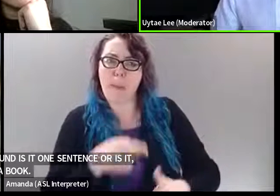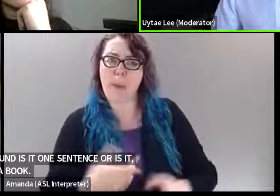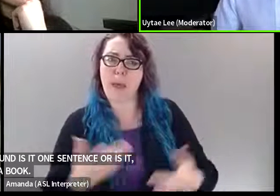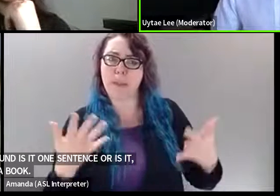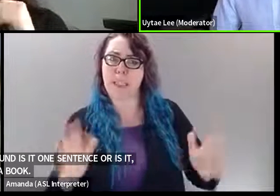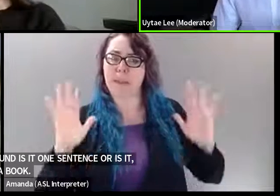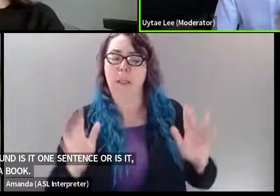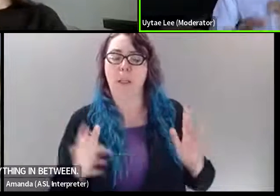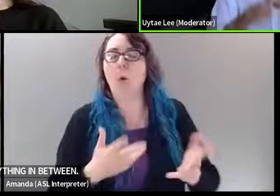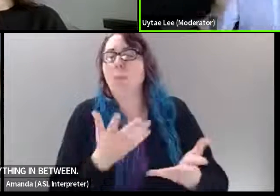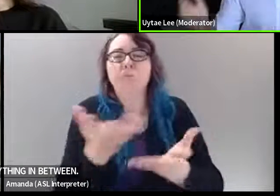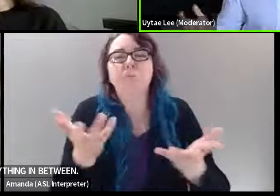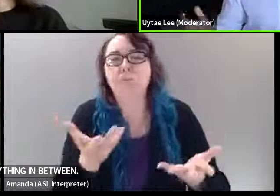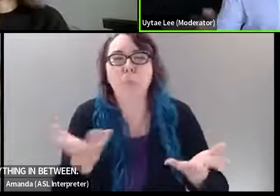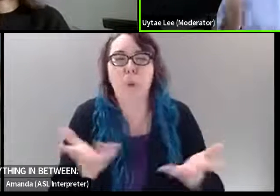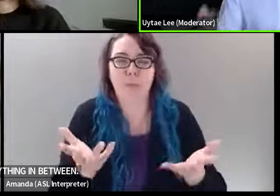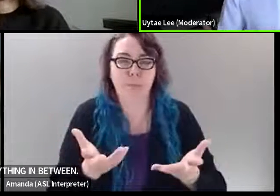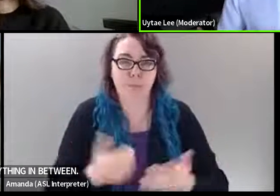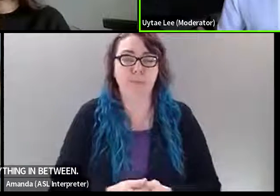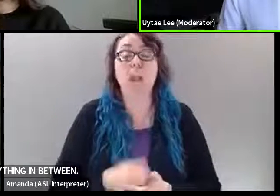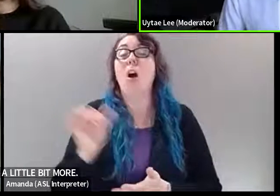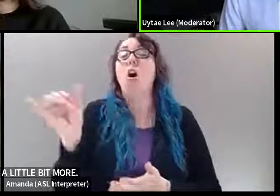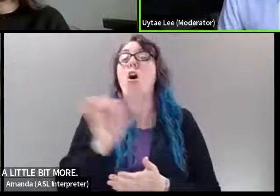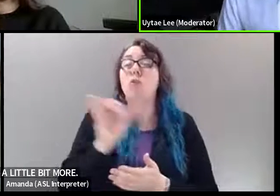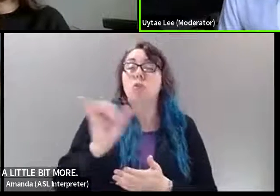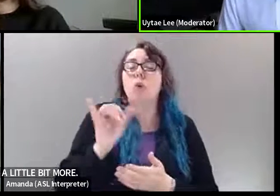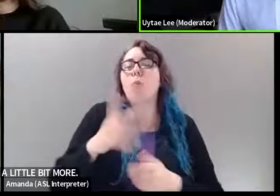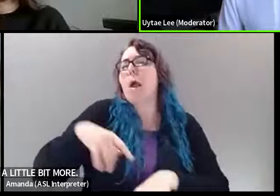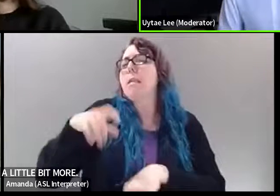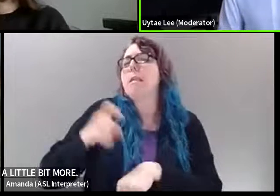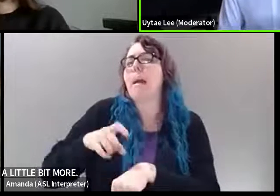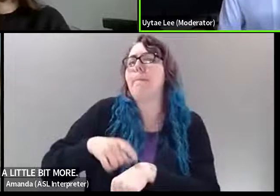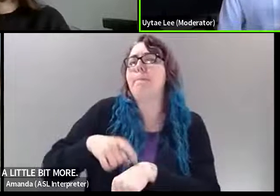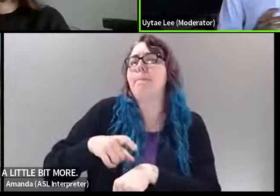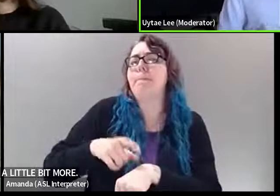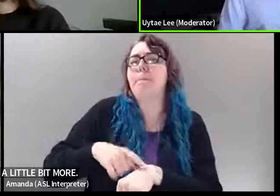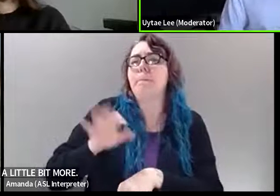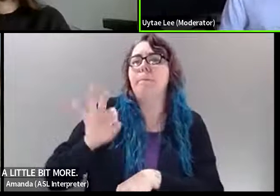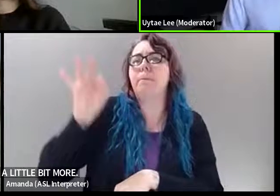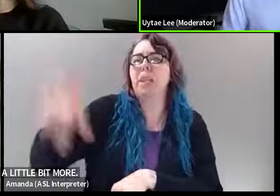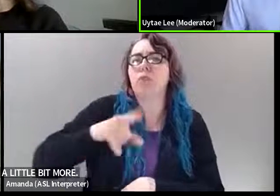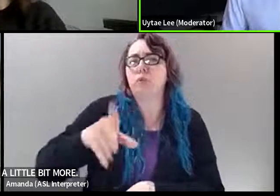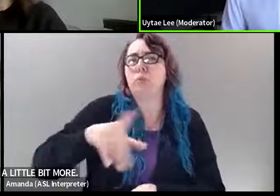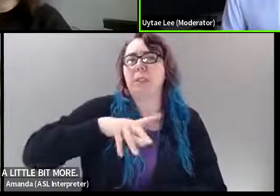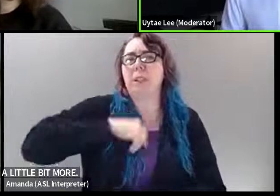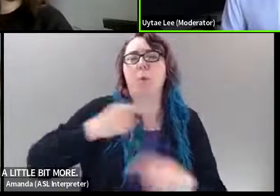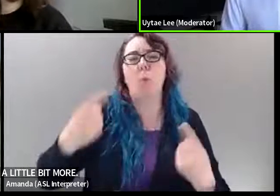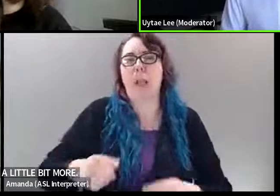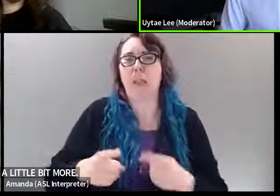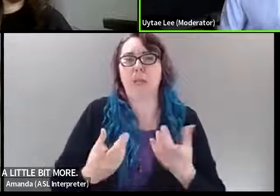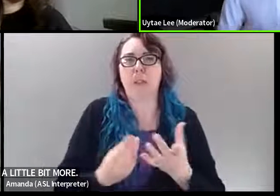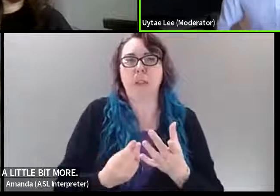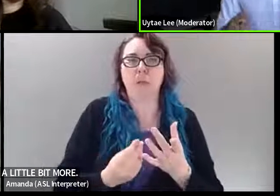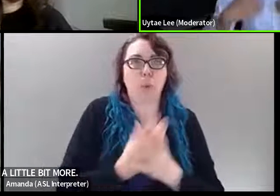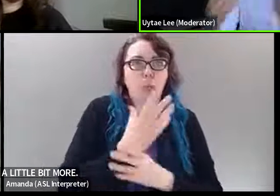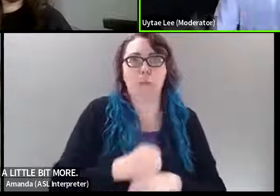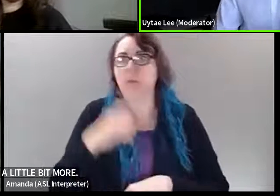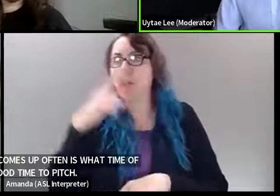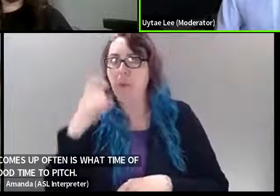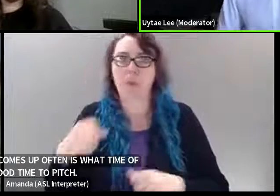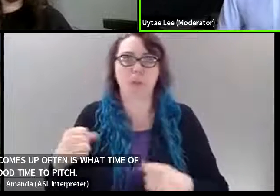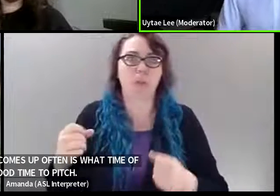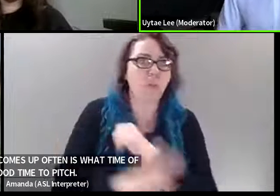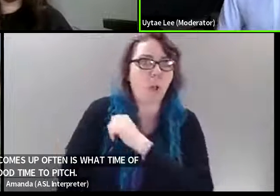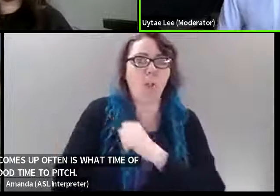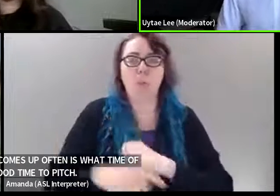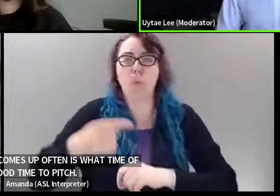that comes up often is sort of like, what time of the year is a good time to pitch? What time isn't a good time of the year to pitch? And then once people are pitching